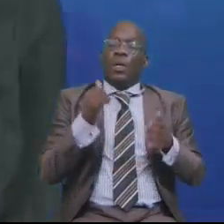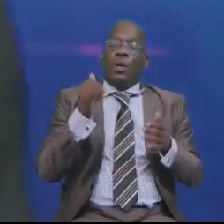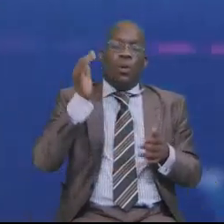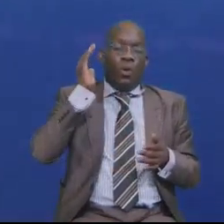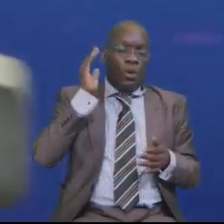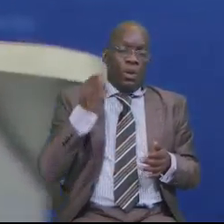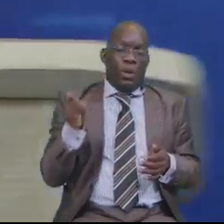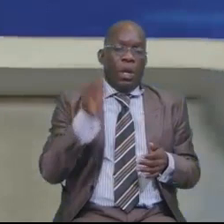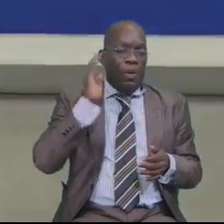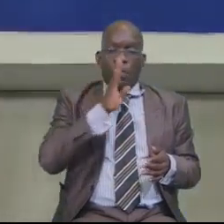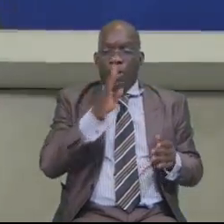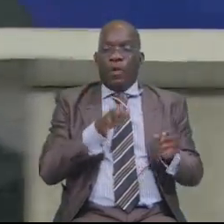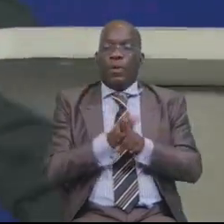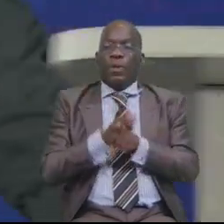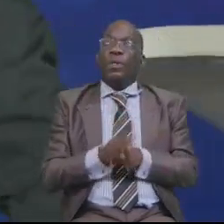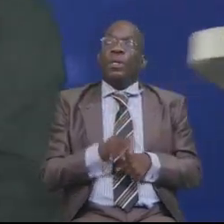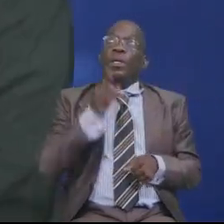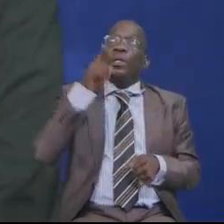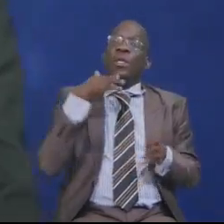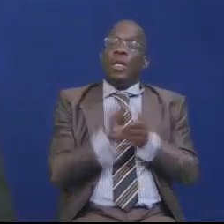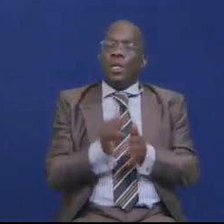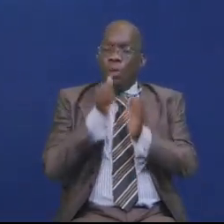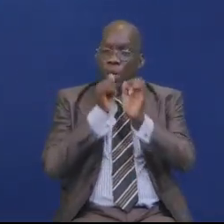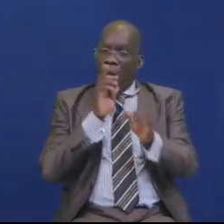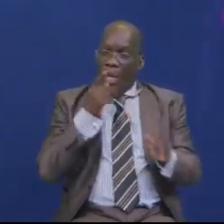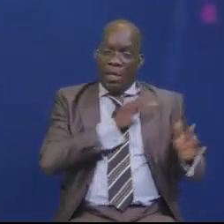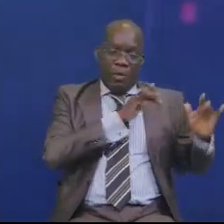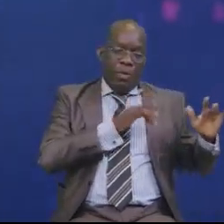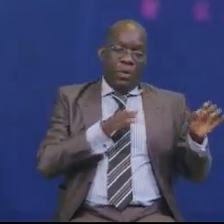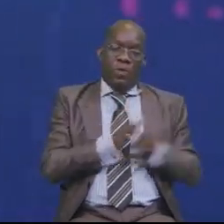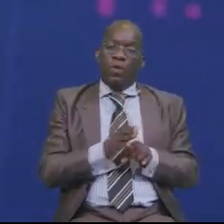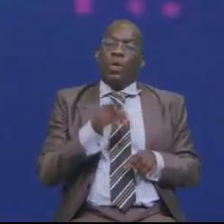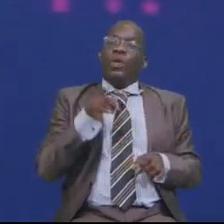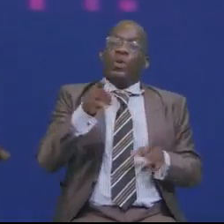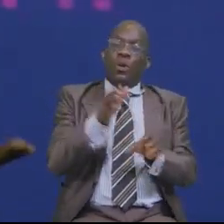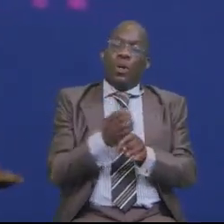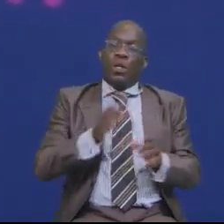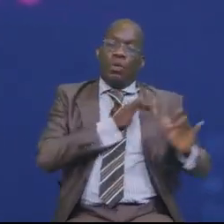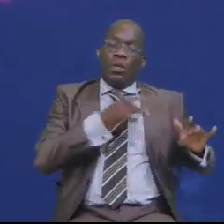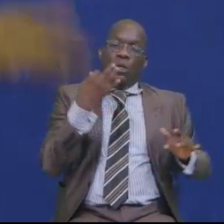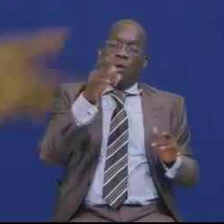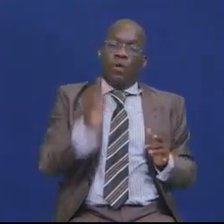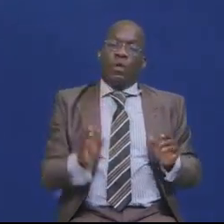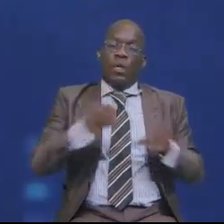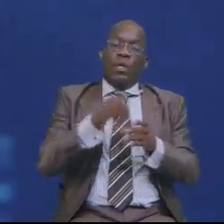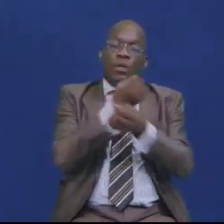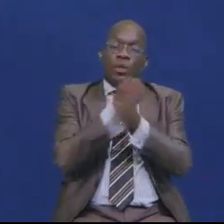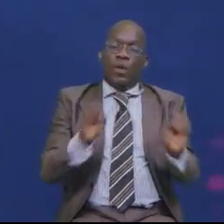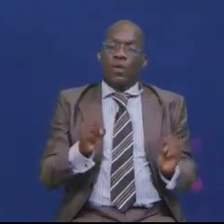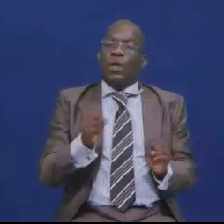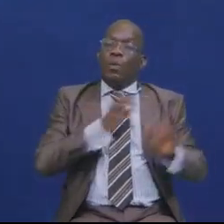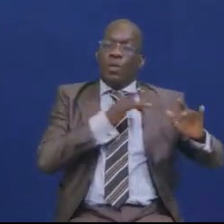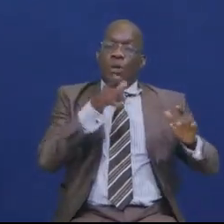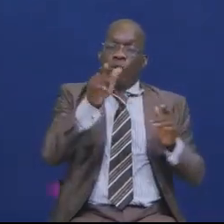are the merciful. You've got the mercy of God in salvation, the mercy of God in bringing you into